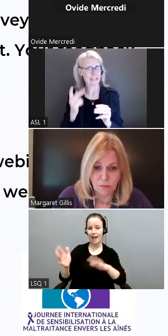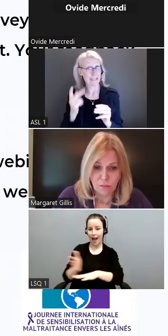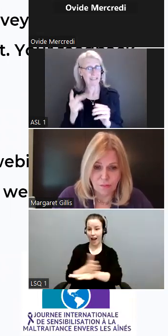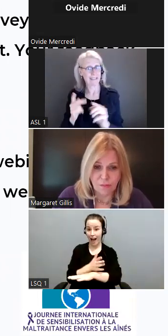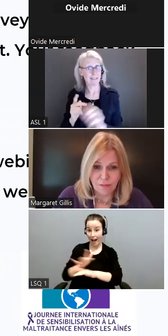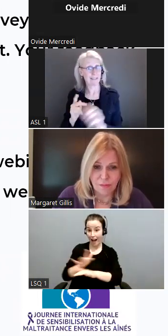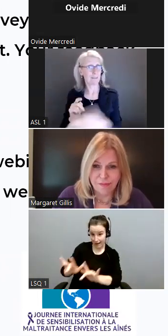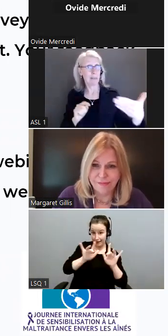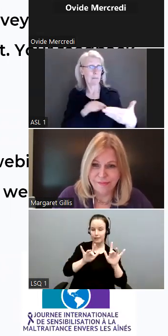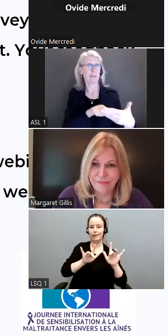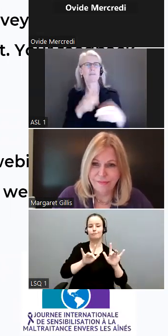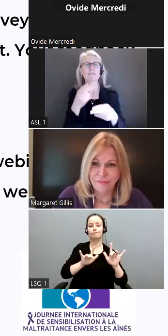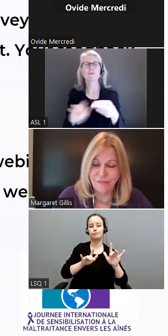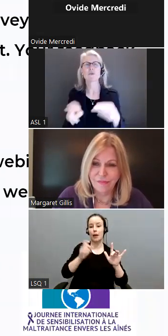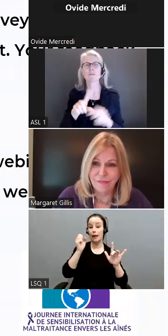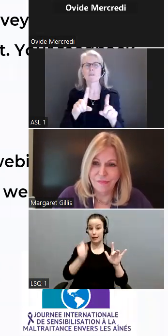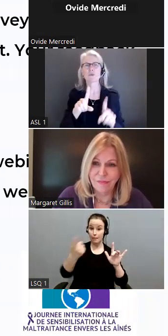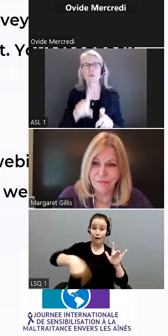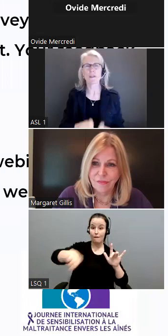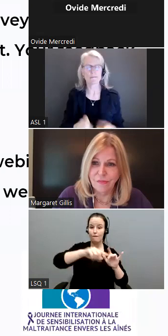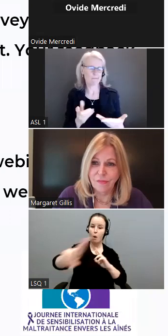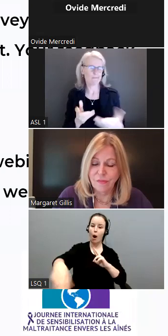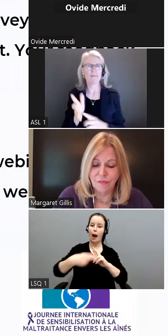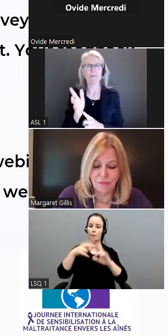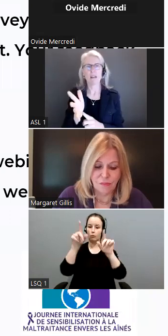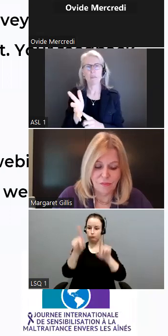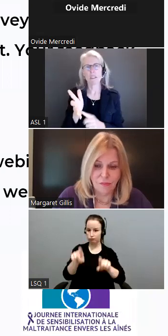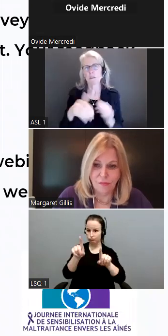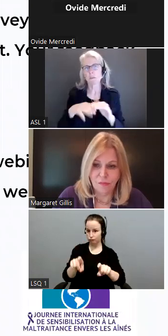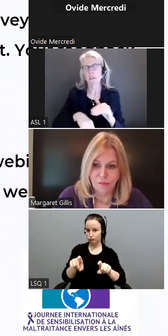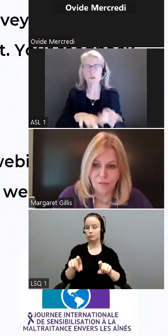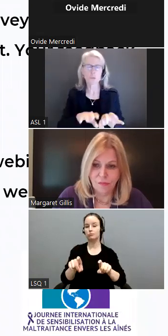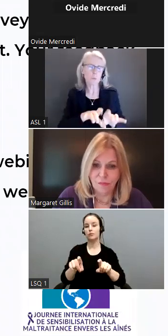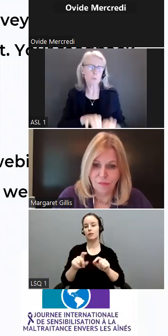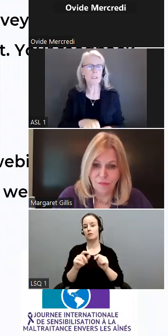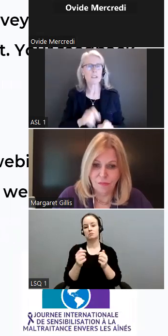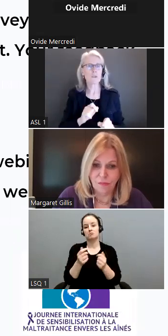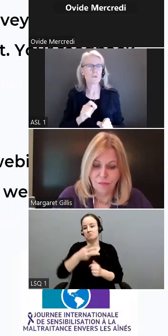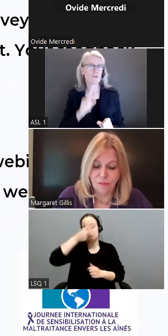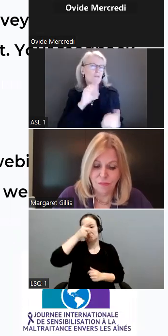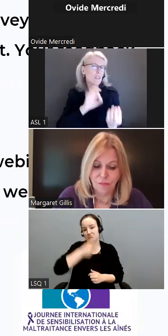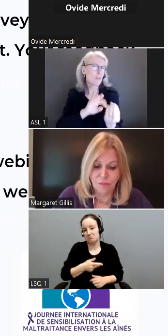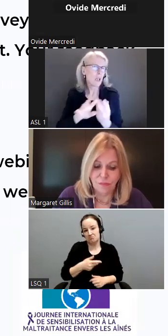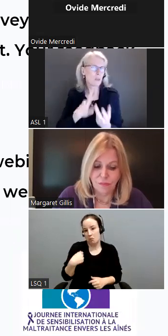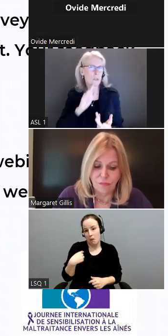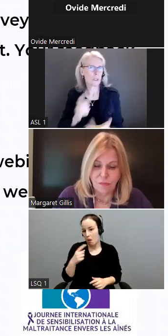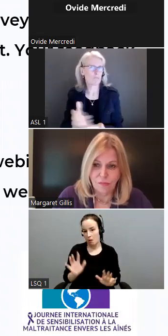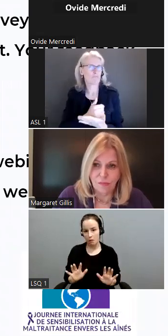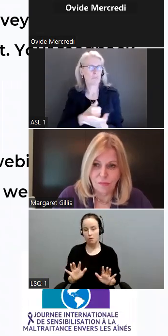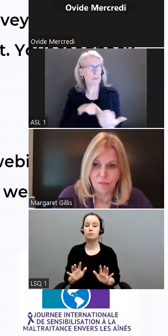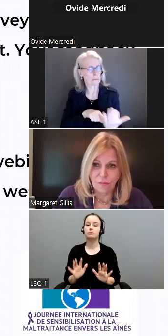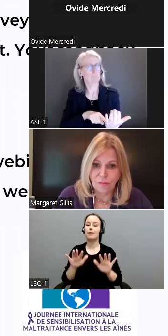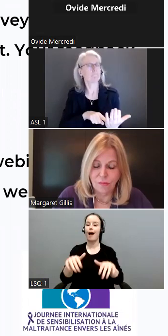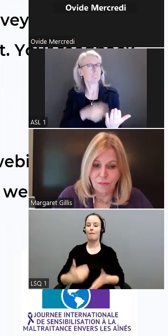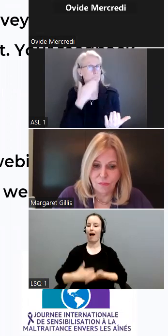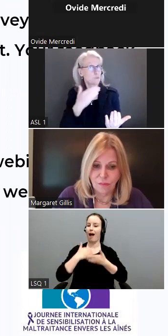short survey. It's about 5 minutes, if not less, and it helps us figure out how we did and how we can do better next time. And then finally, it's